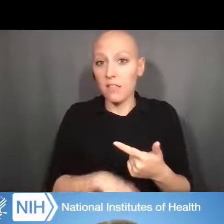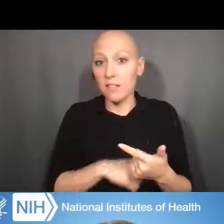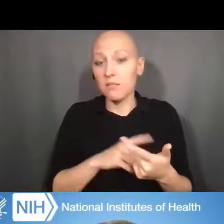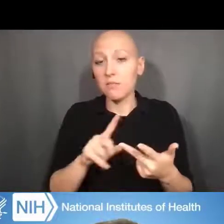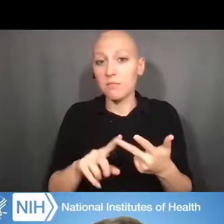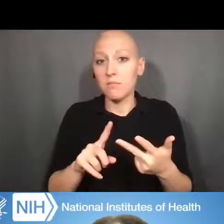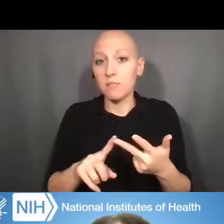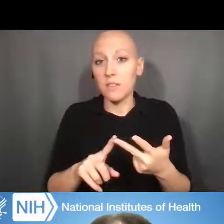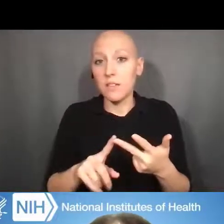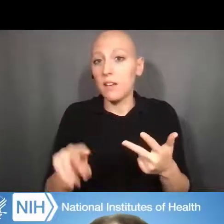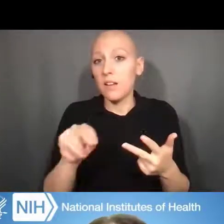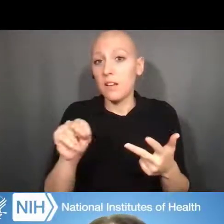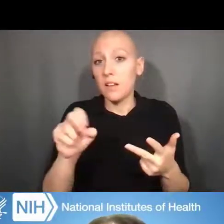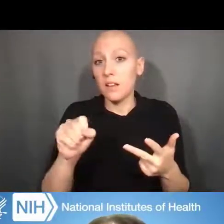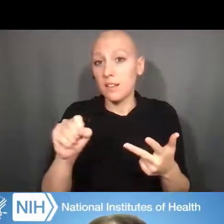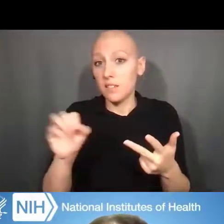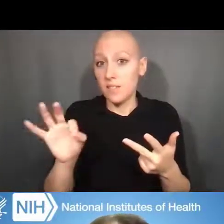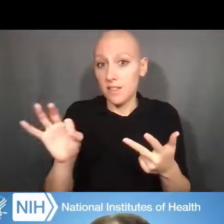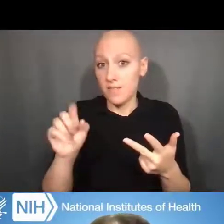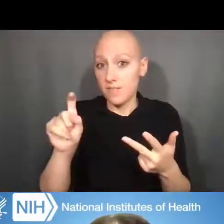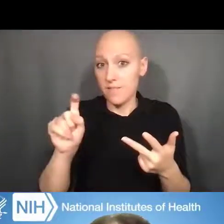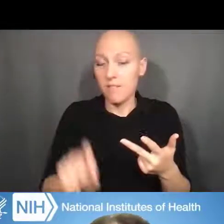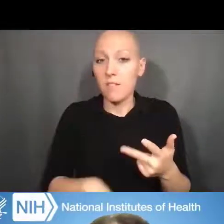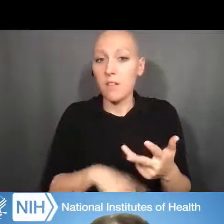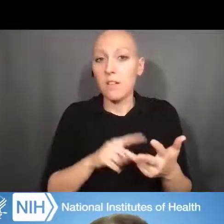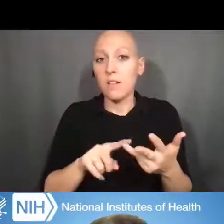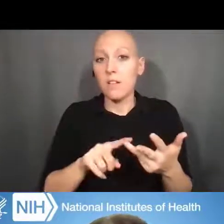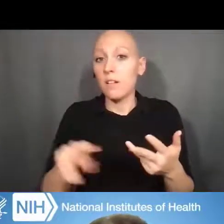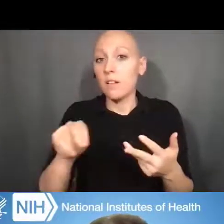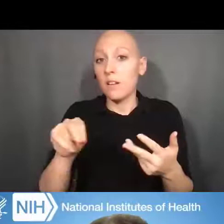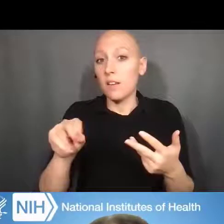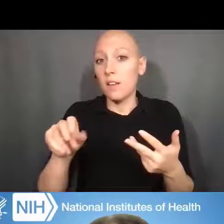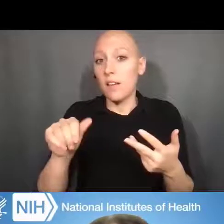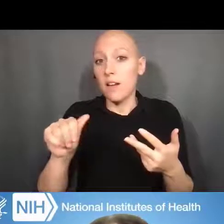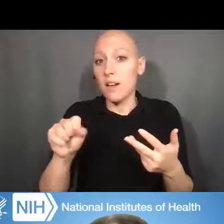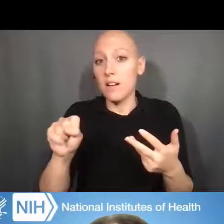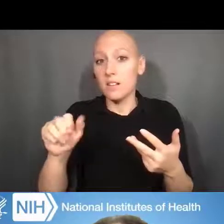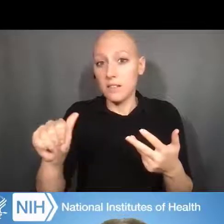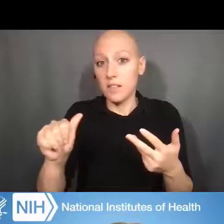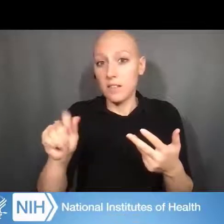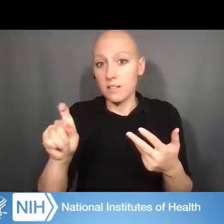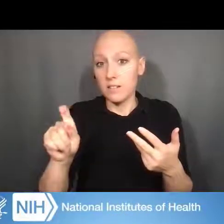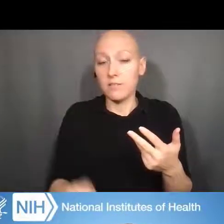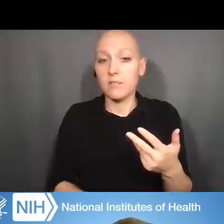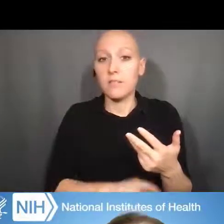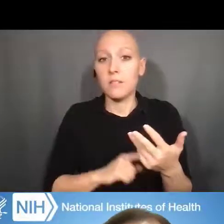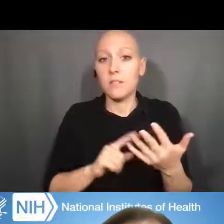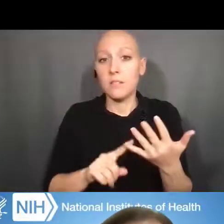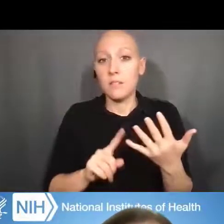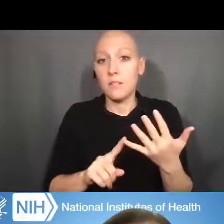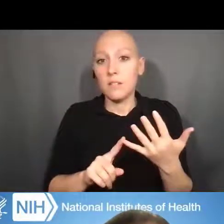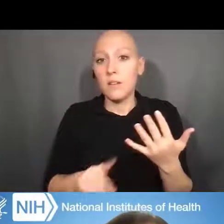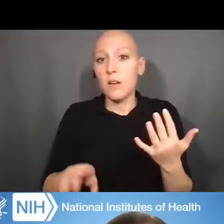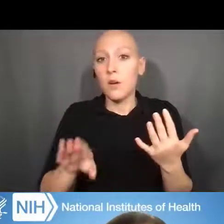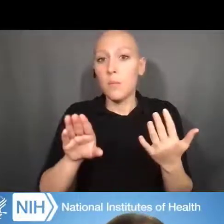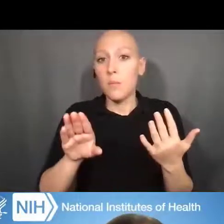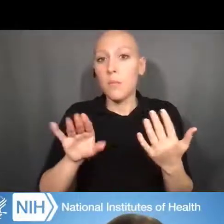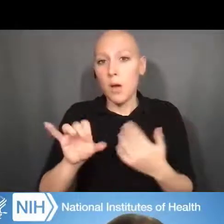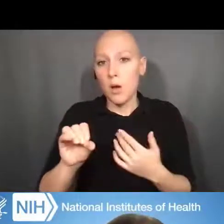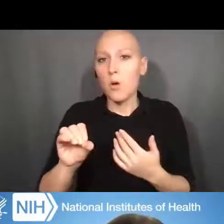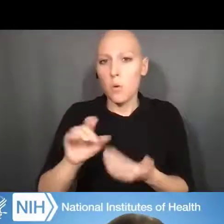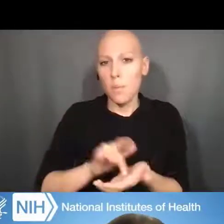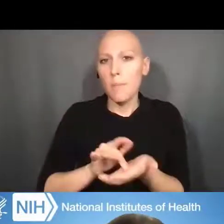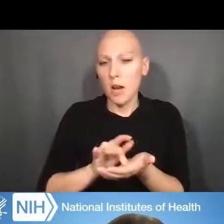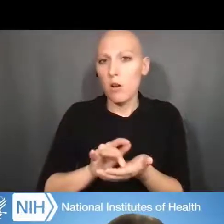VA, C, the National Science Foundation, NSF, D, the National Aeronautics and